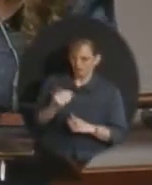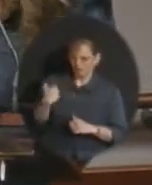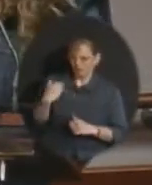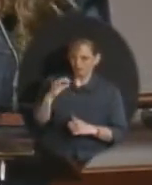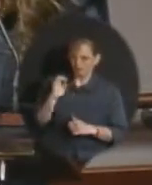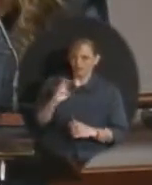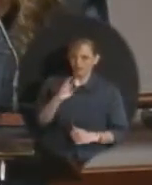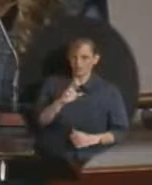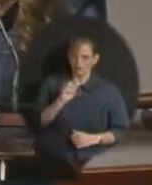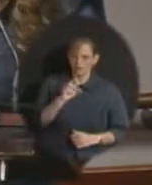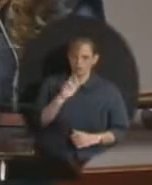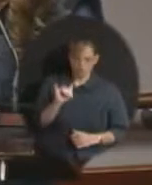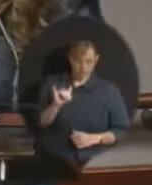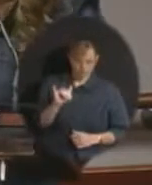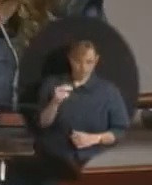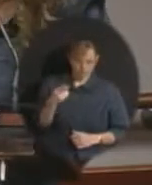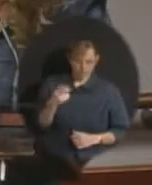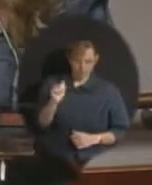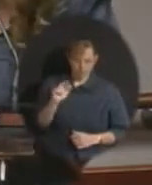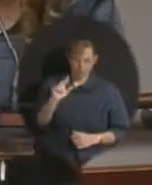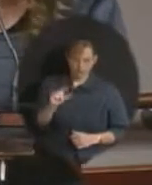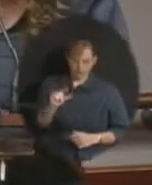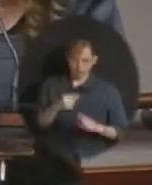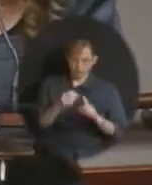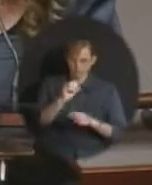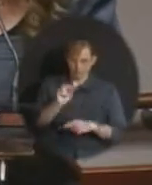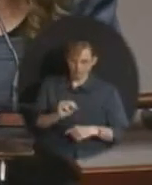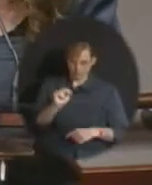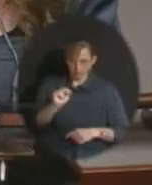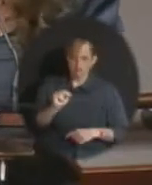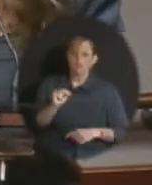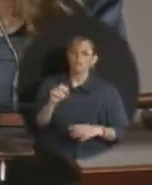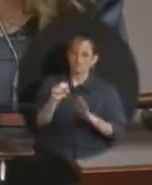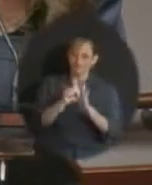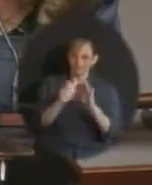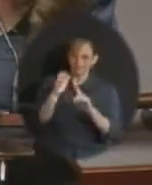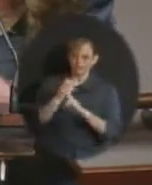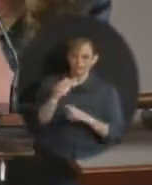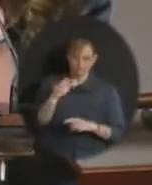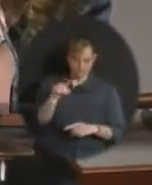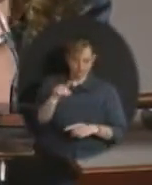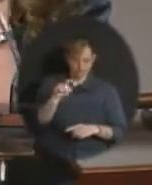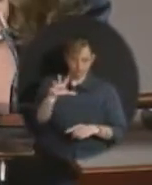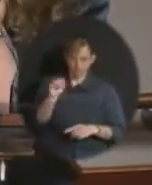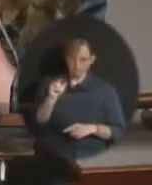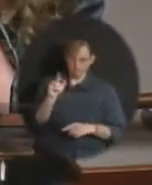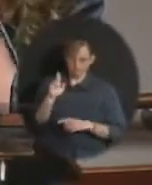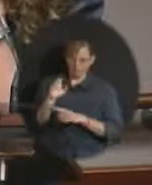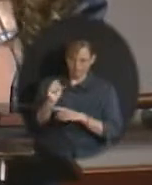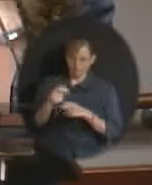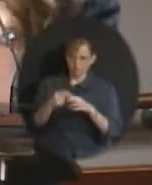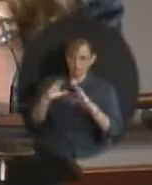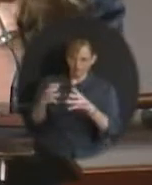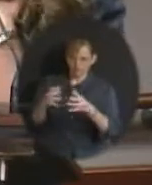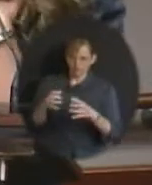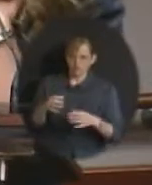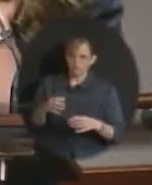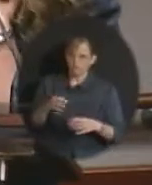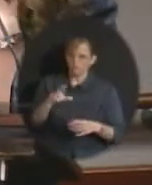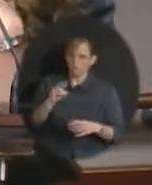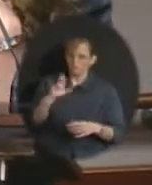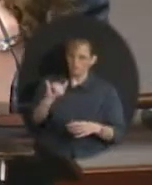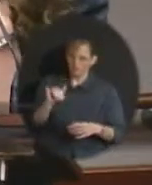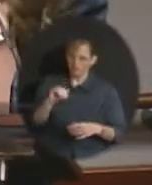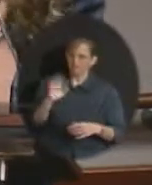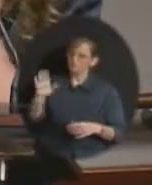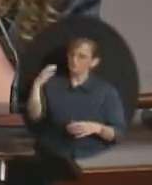Rory Haug from Olathe North was the state champion in the 152-pound weight class. Rory, if you could come forward, along with, is your coach Josh